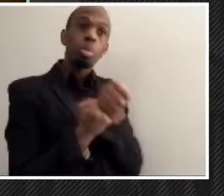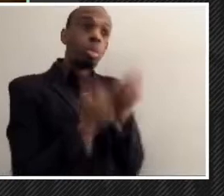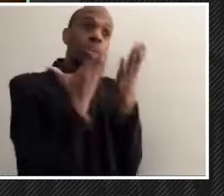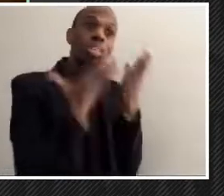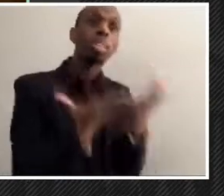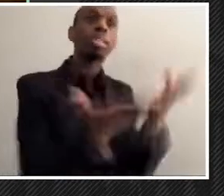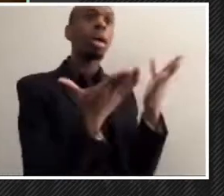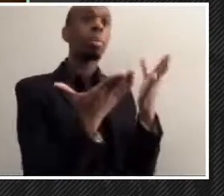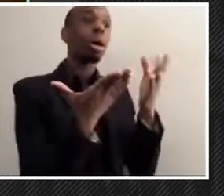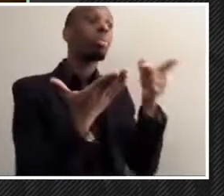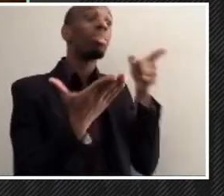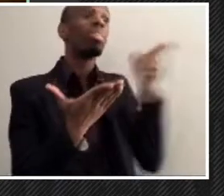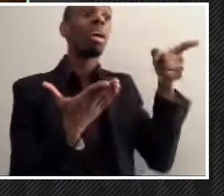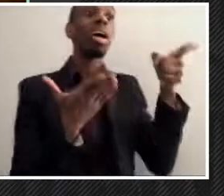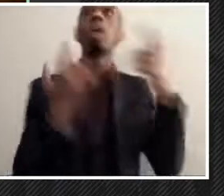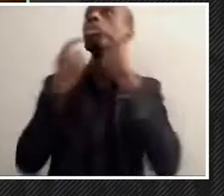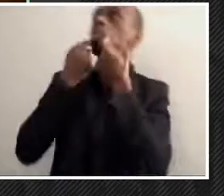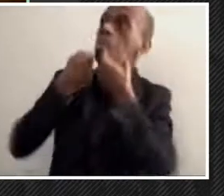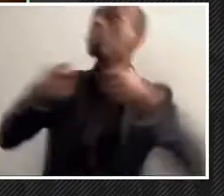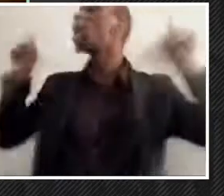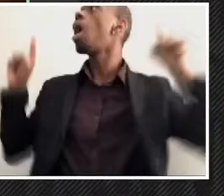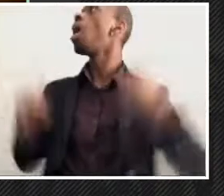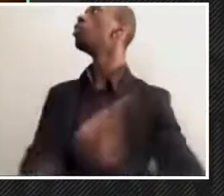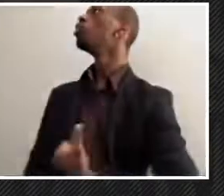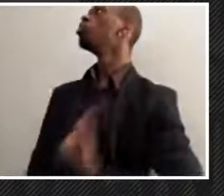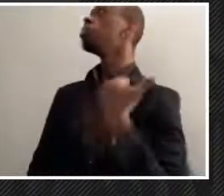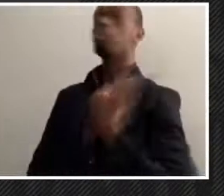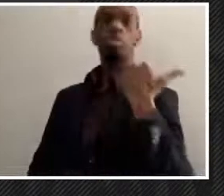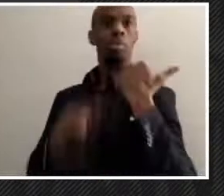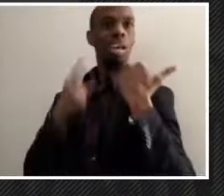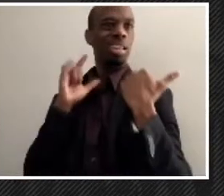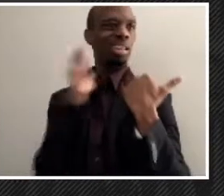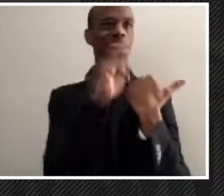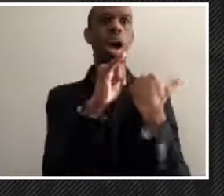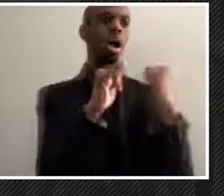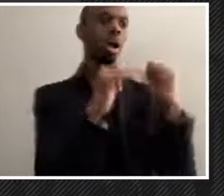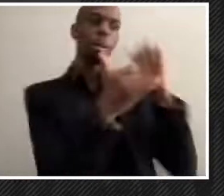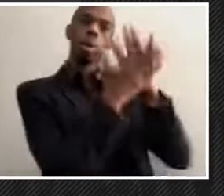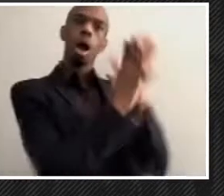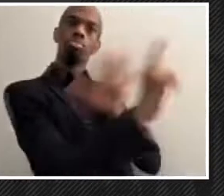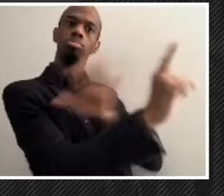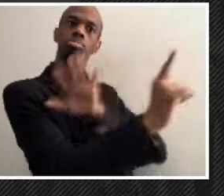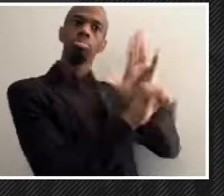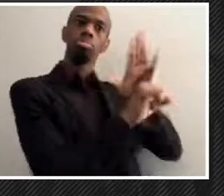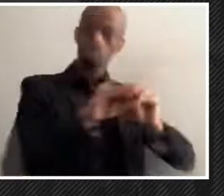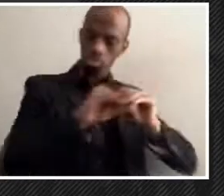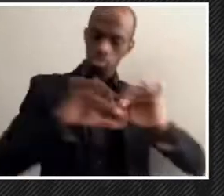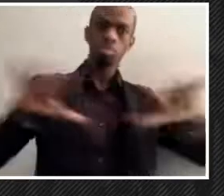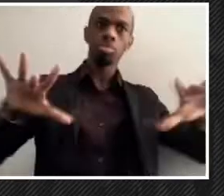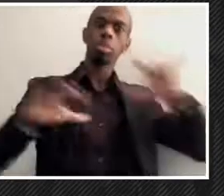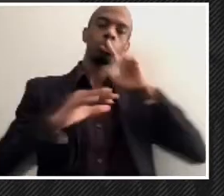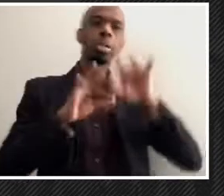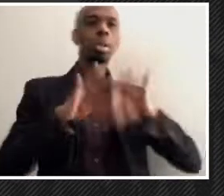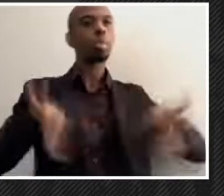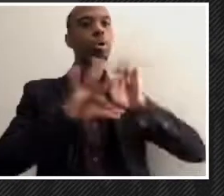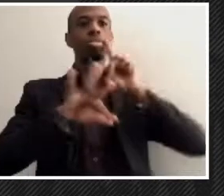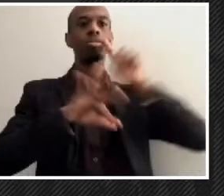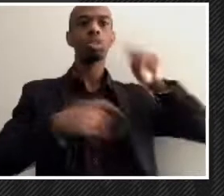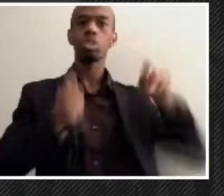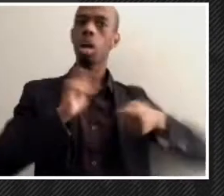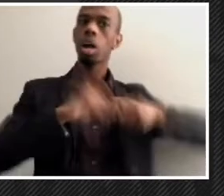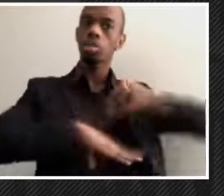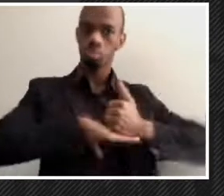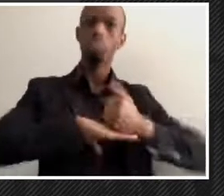And when we begin to connect this work, I think the change is easy to happen. And I agree with you, because we do have